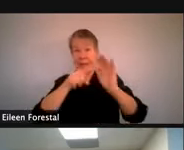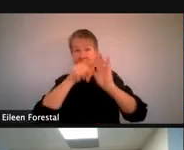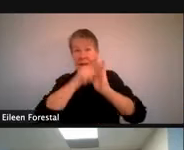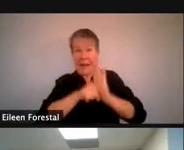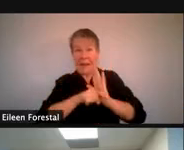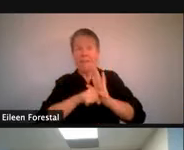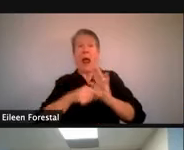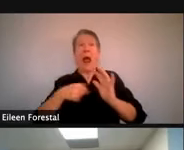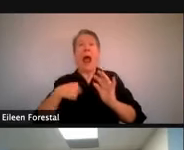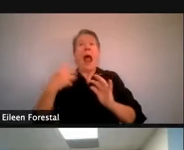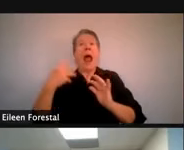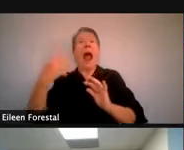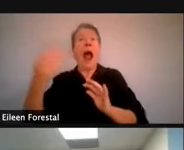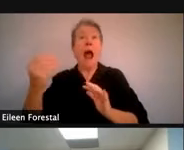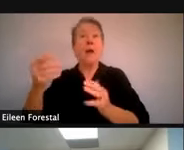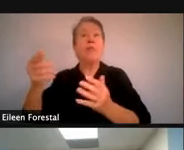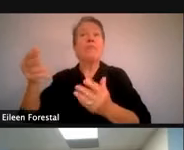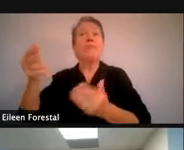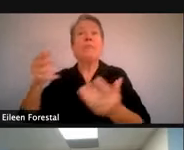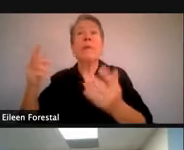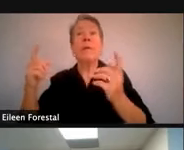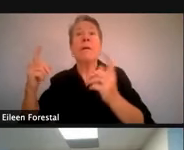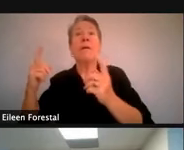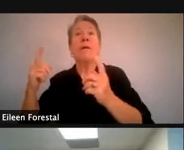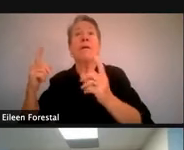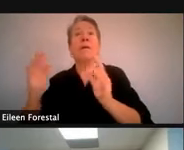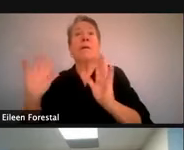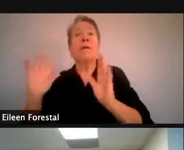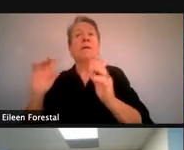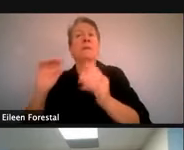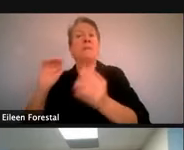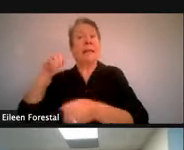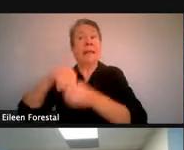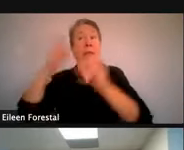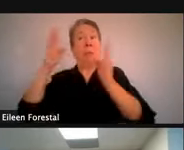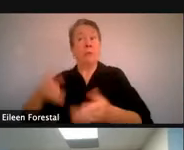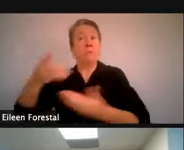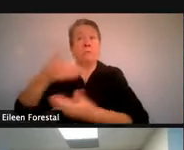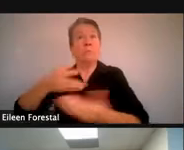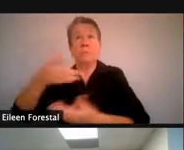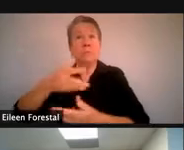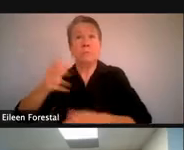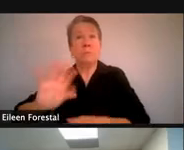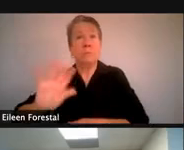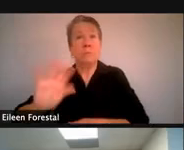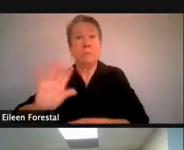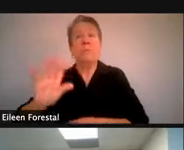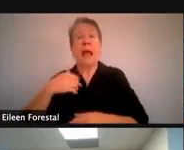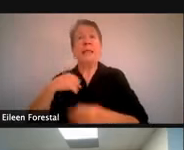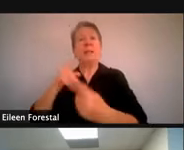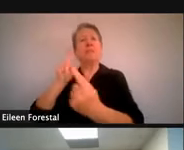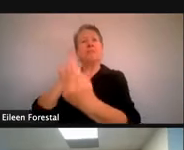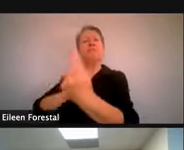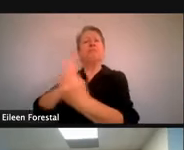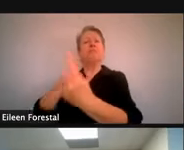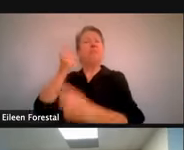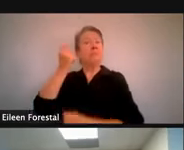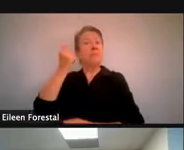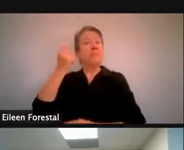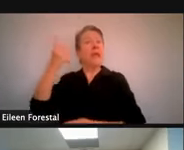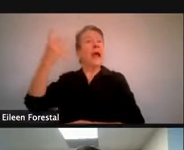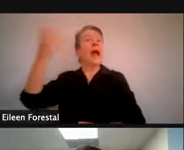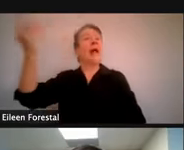person. I'll probably do something tomorrow, one item, but it will be outdoors. So we'll be with